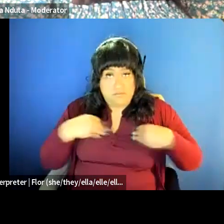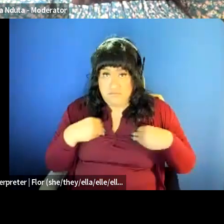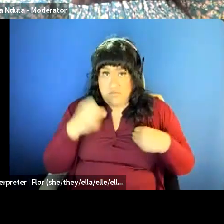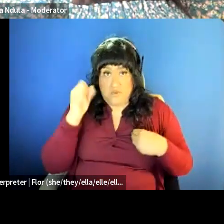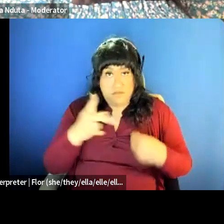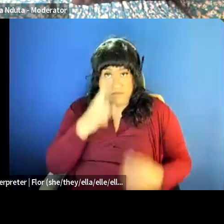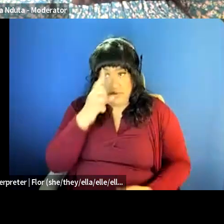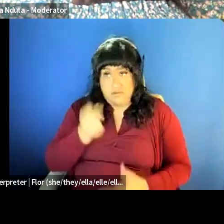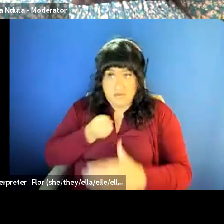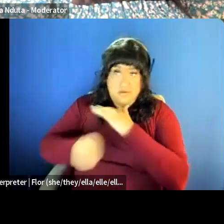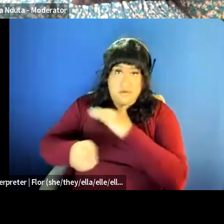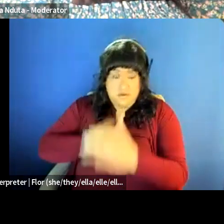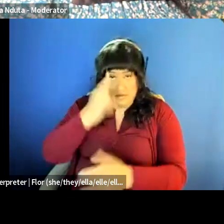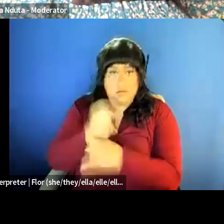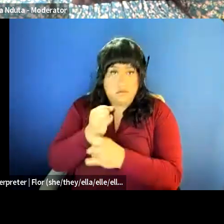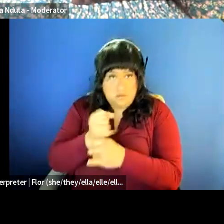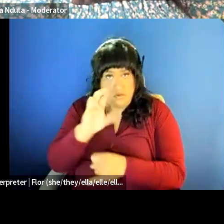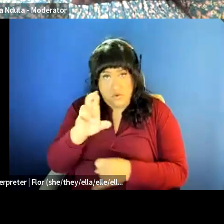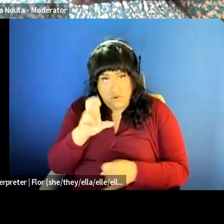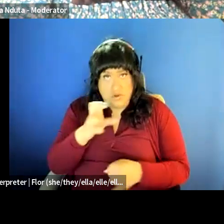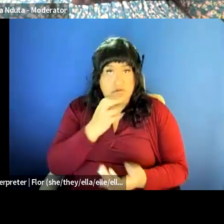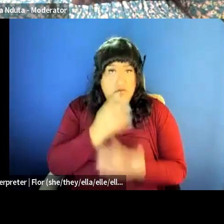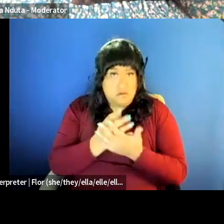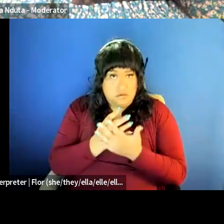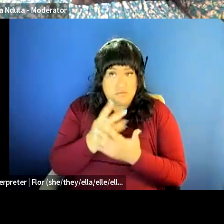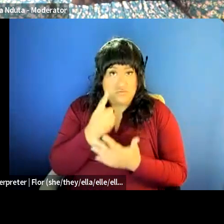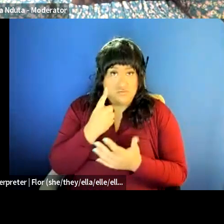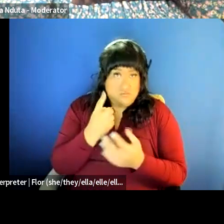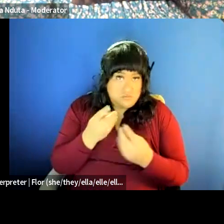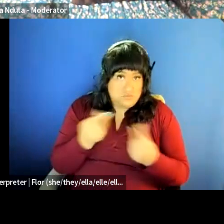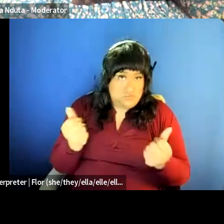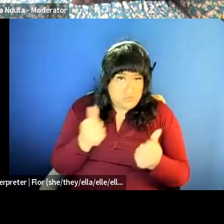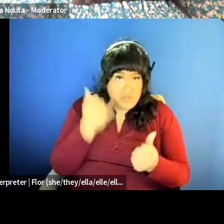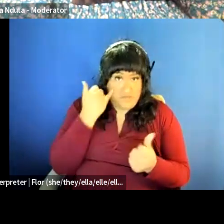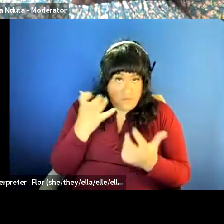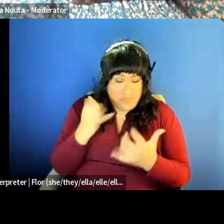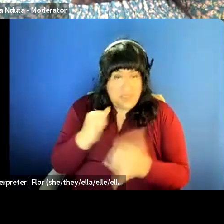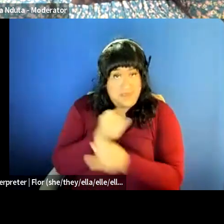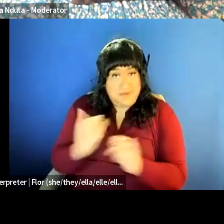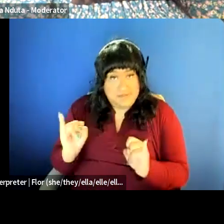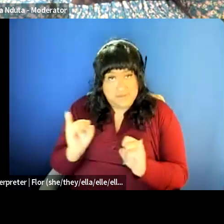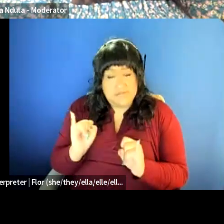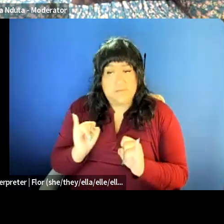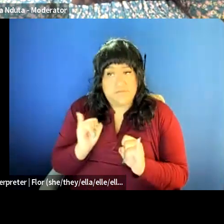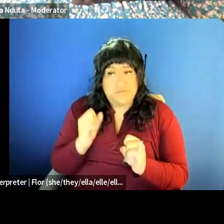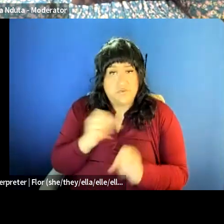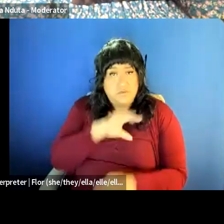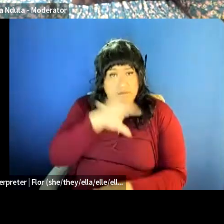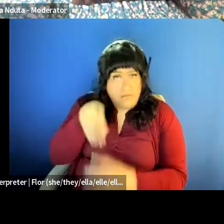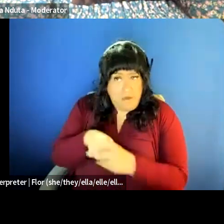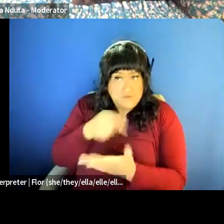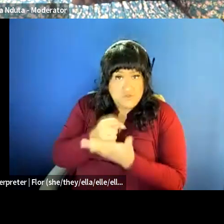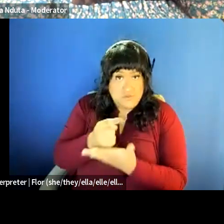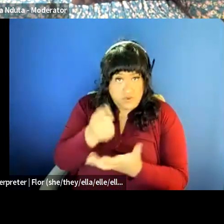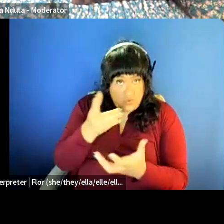institutionalized or forced into carceral kind of conditions or solutions, and you want to have agency to get into treatment that you